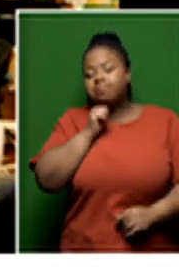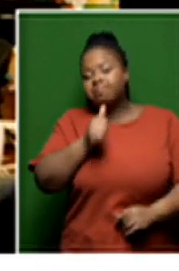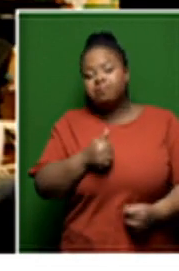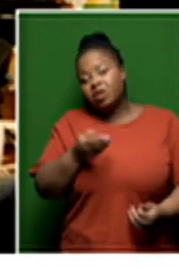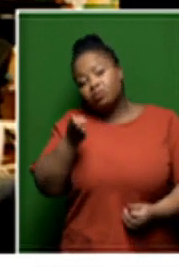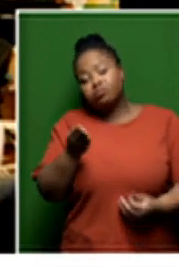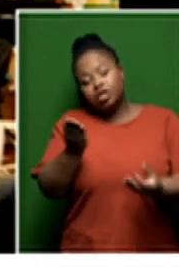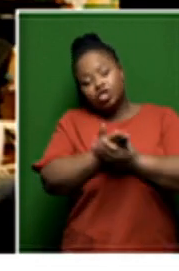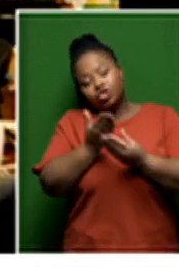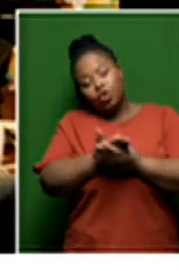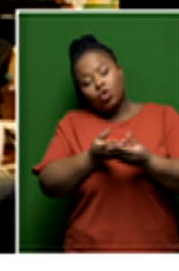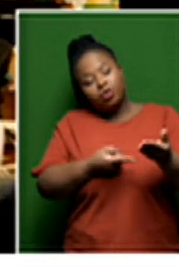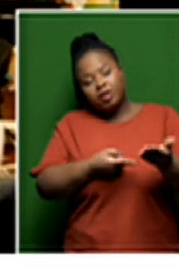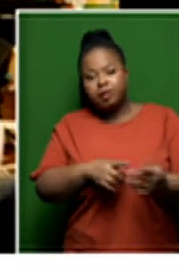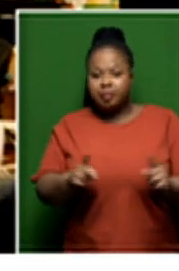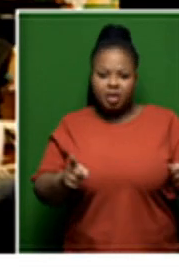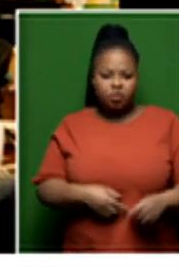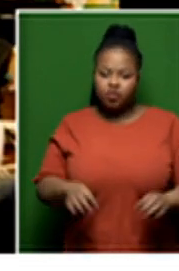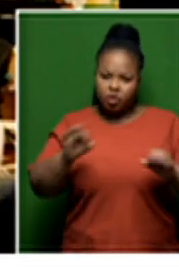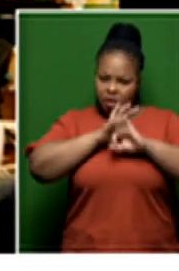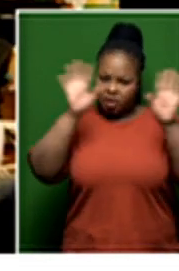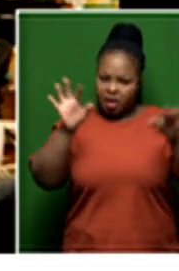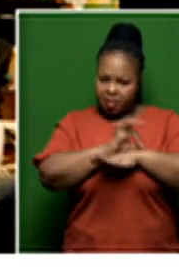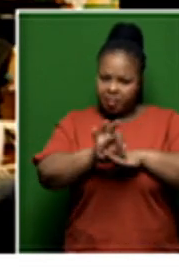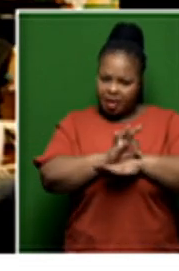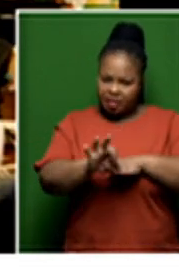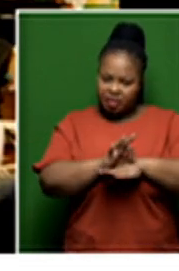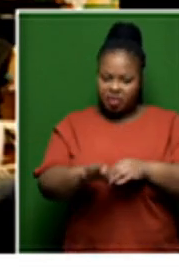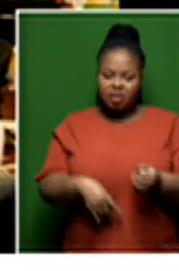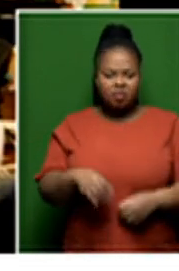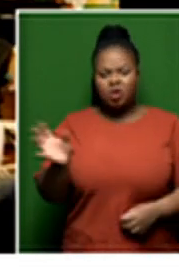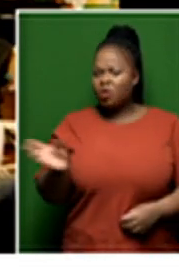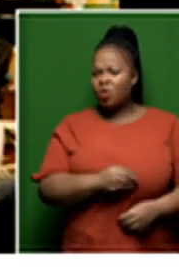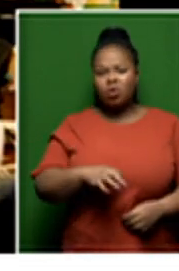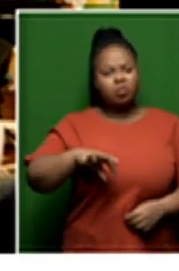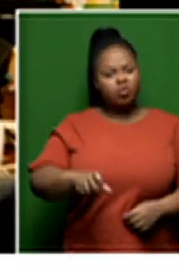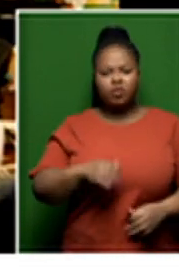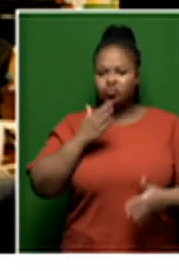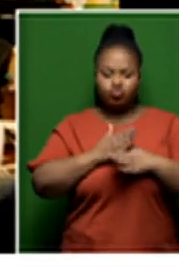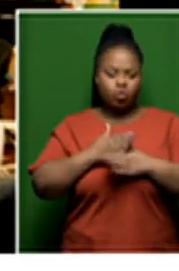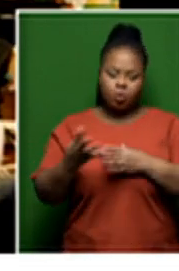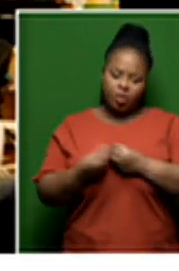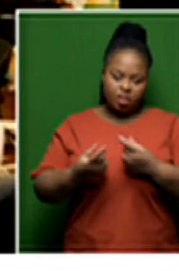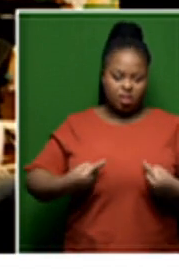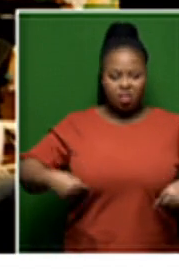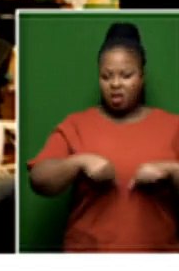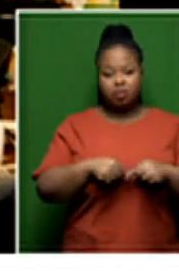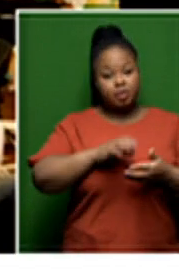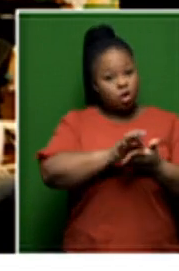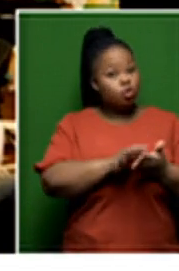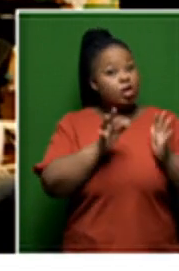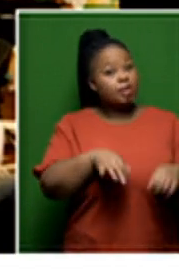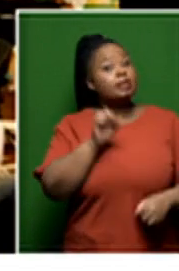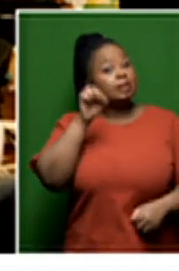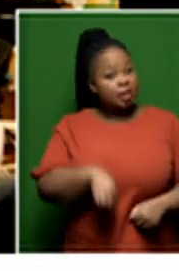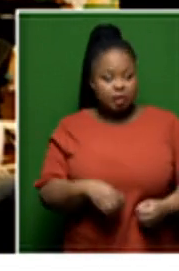is in the court documents. But in terms of clear plans and infrastructure, every province is fully on board working with us. Contractors, yes,